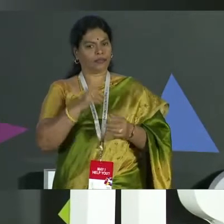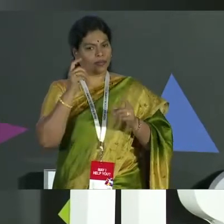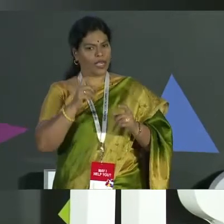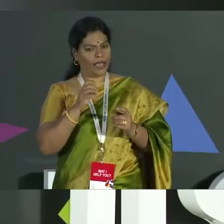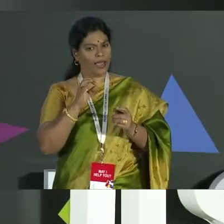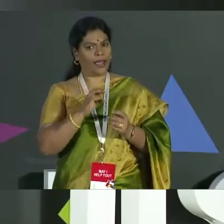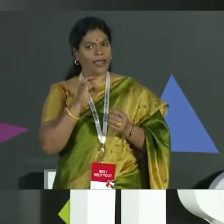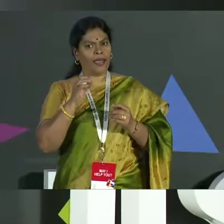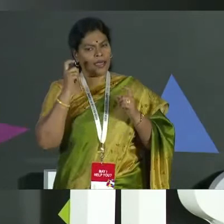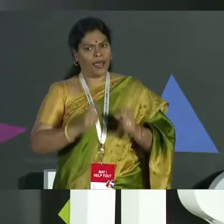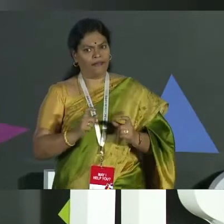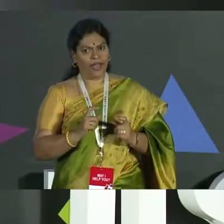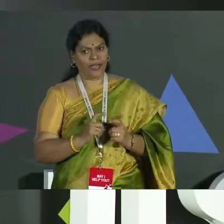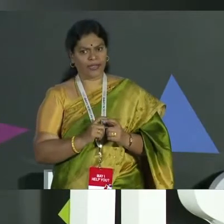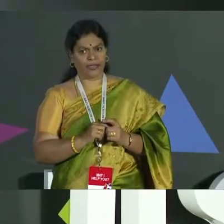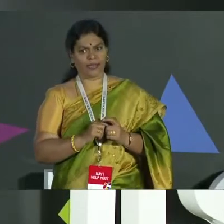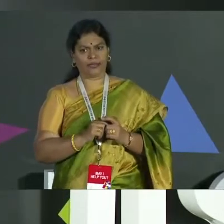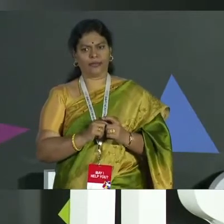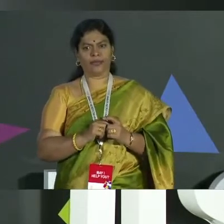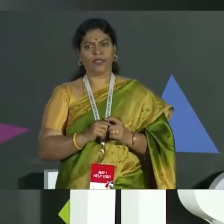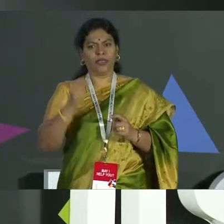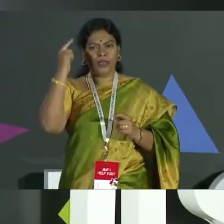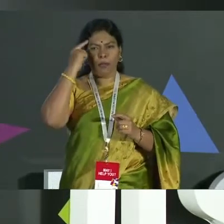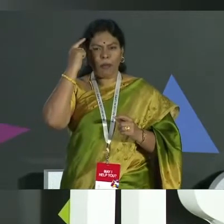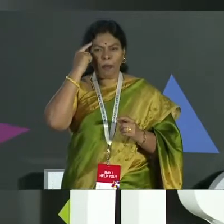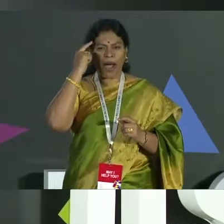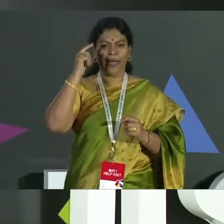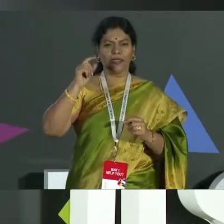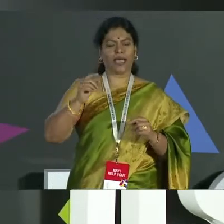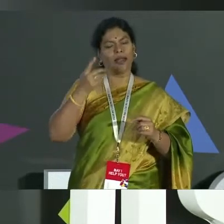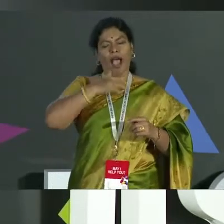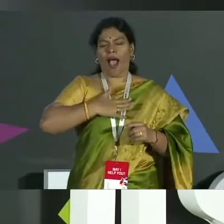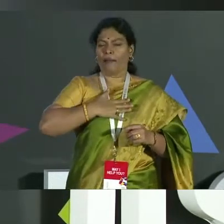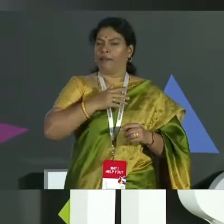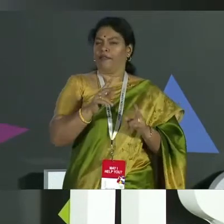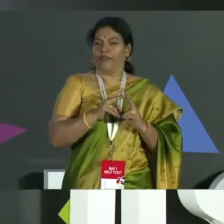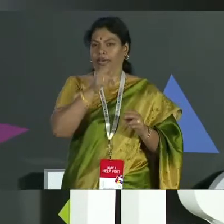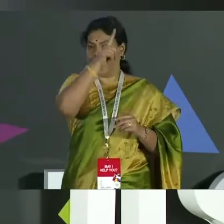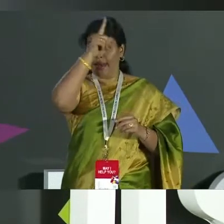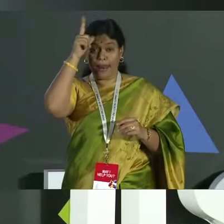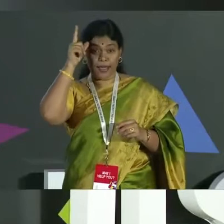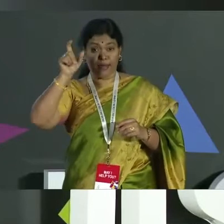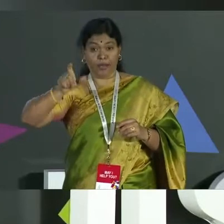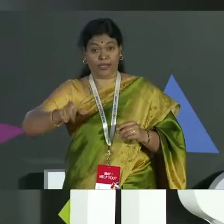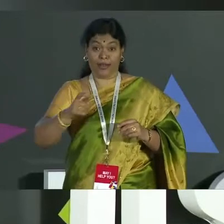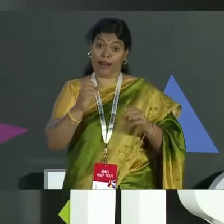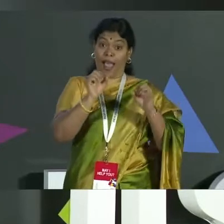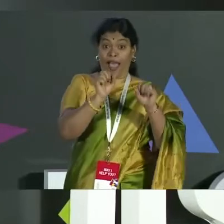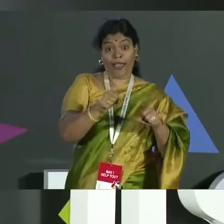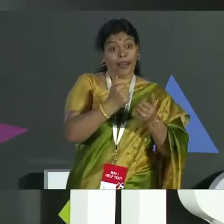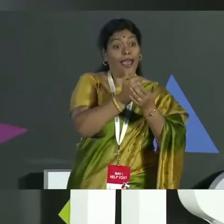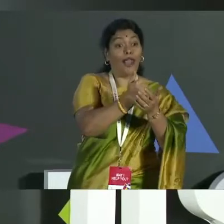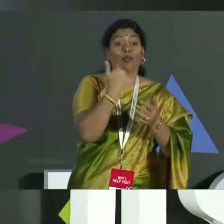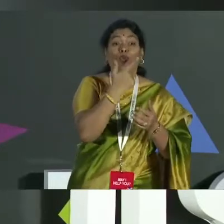that I myself also sometimes get into this mindset that I am a lucky person, you know, I must try and help those less